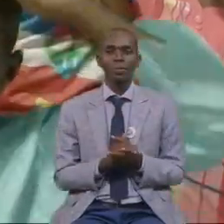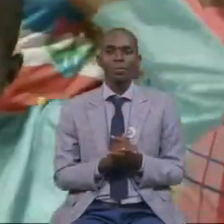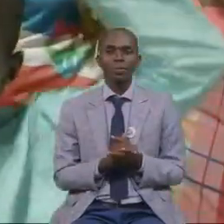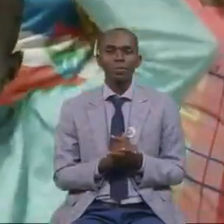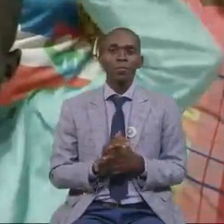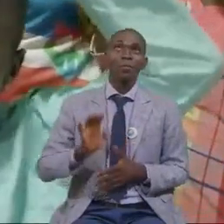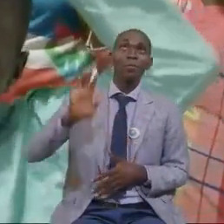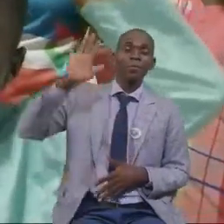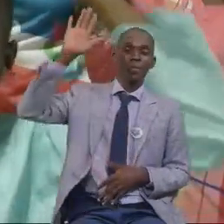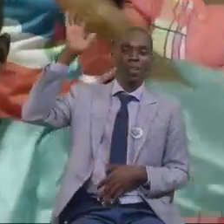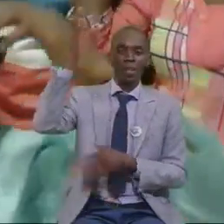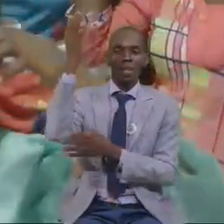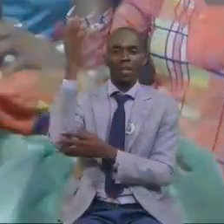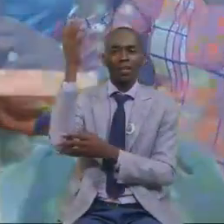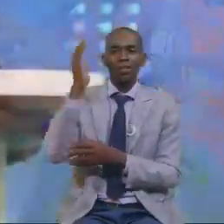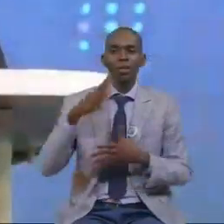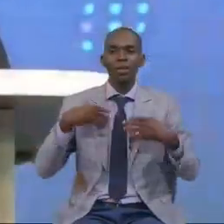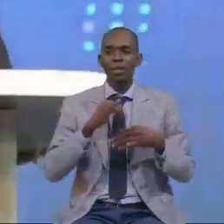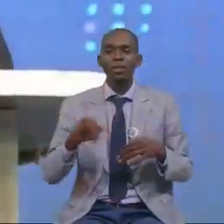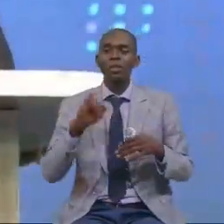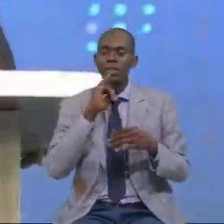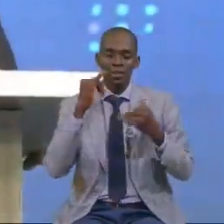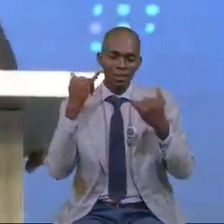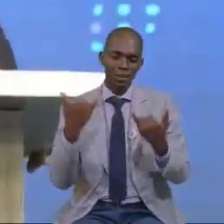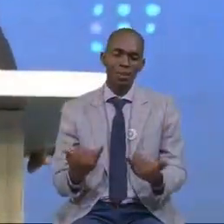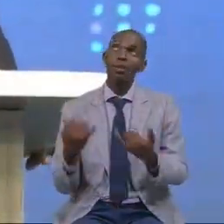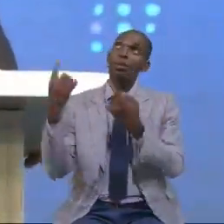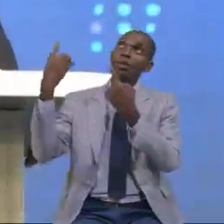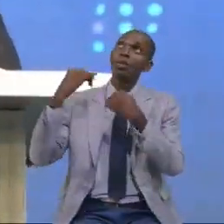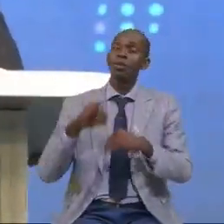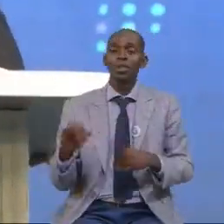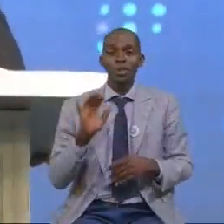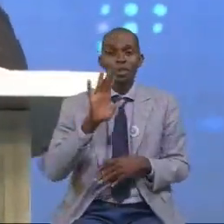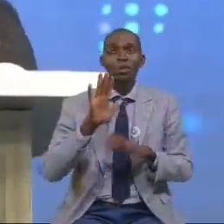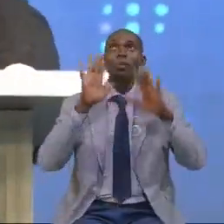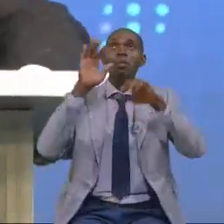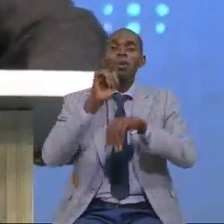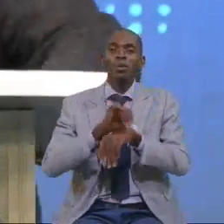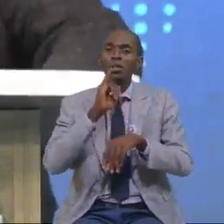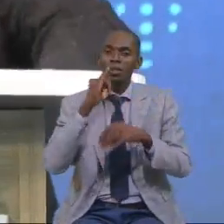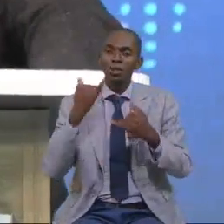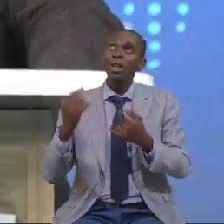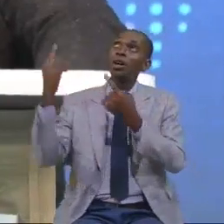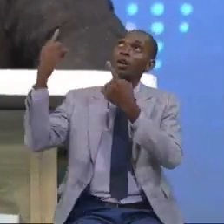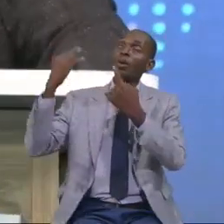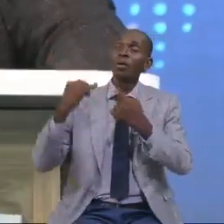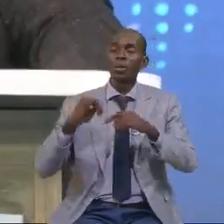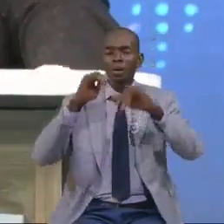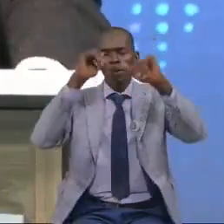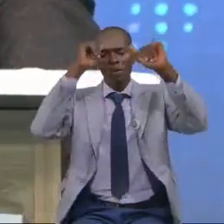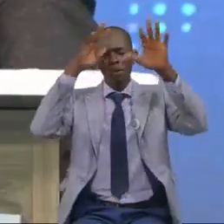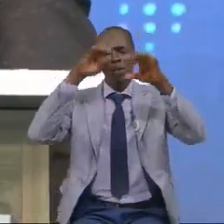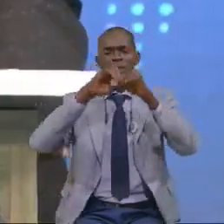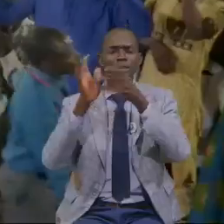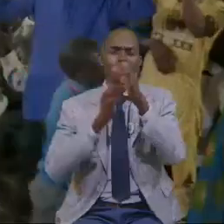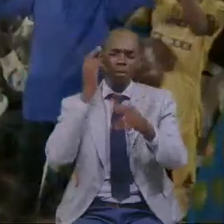The healing is coming. The miracle is coming. Father, in